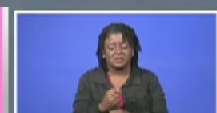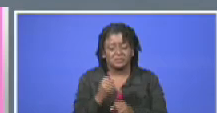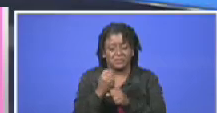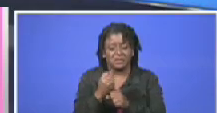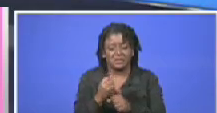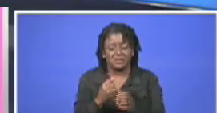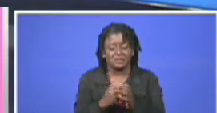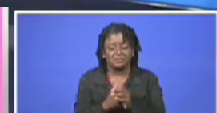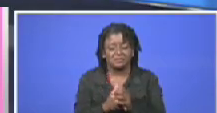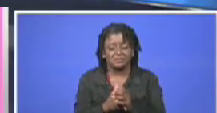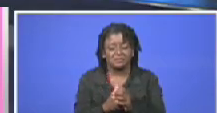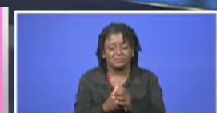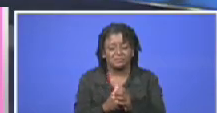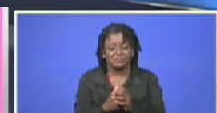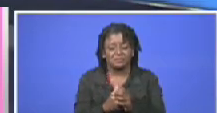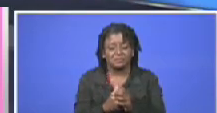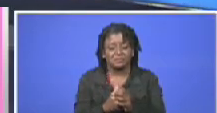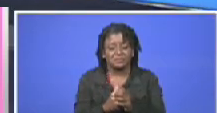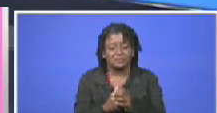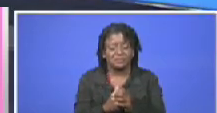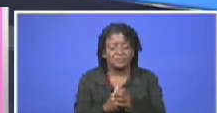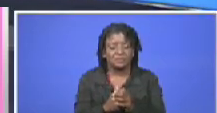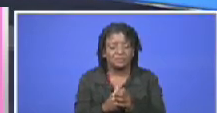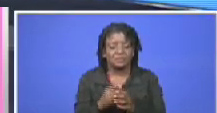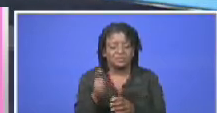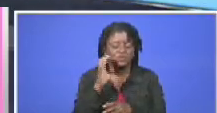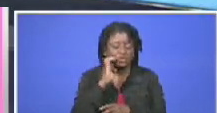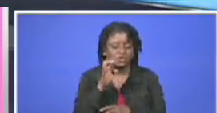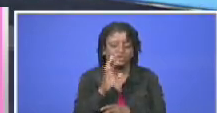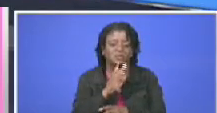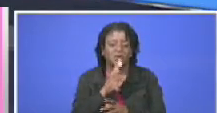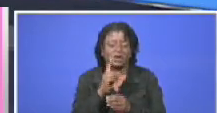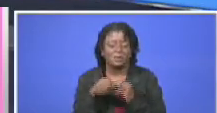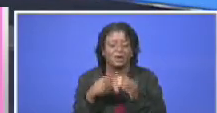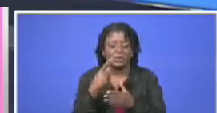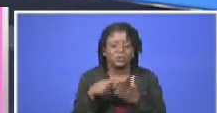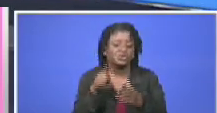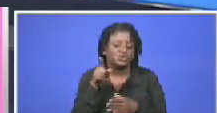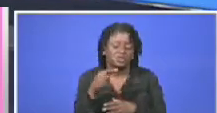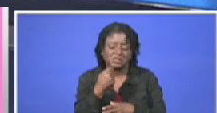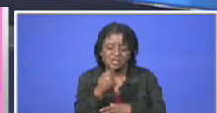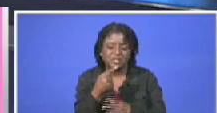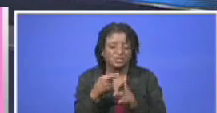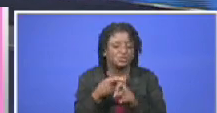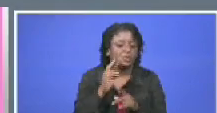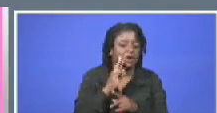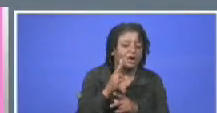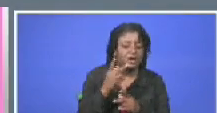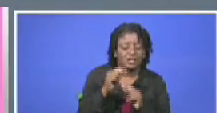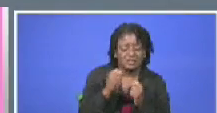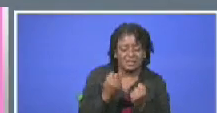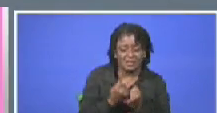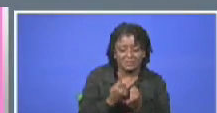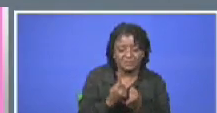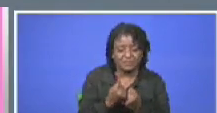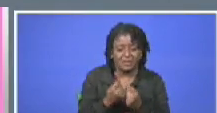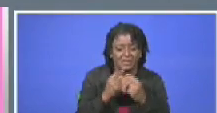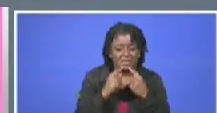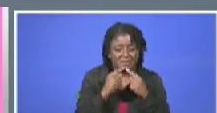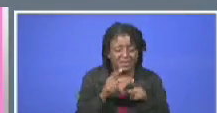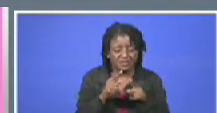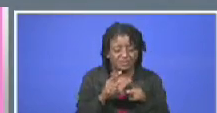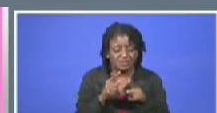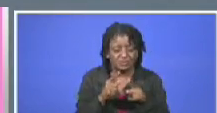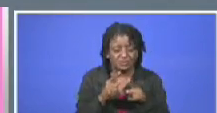done. Coach Joe also spoke about what she said to her team ahead of the new season. The message to the returners